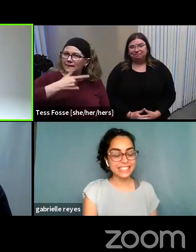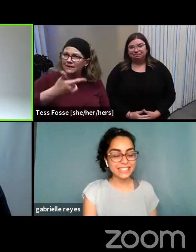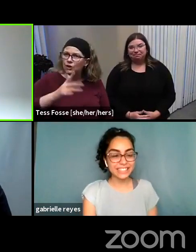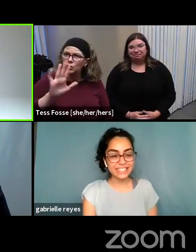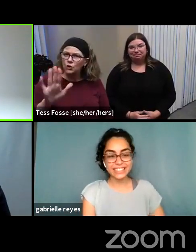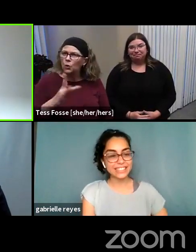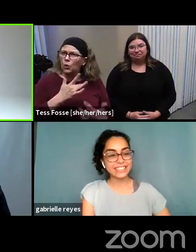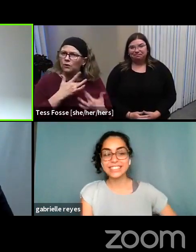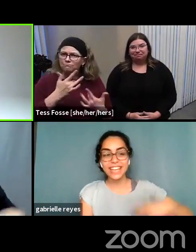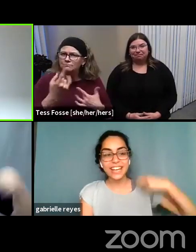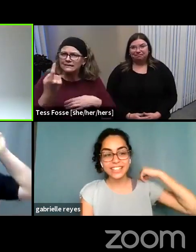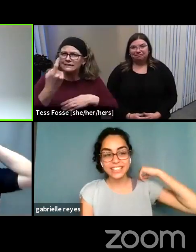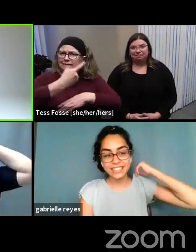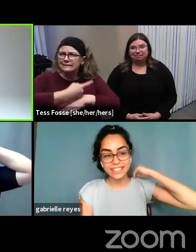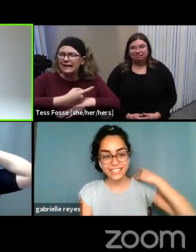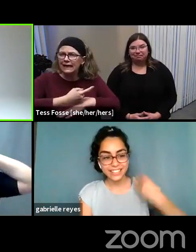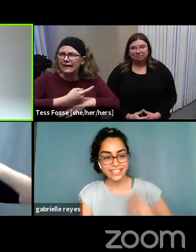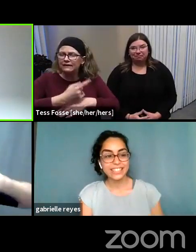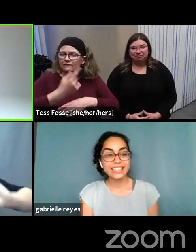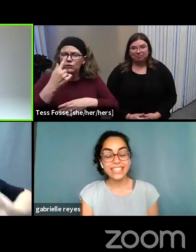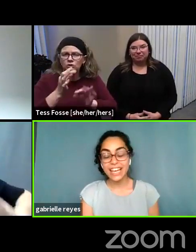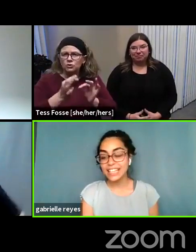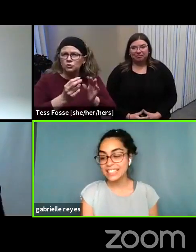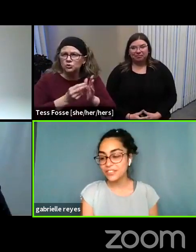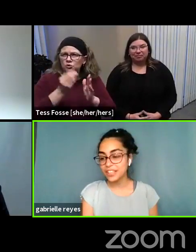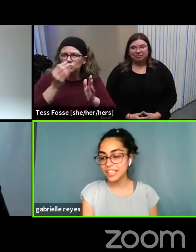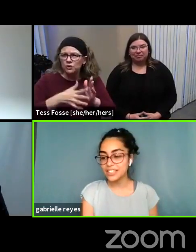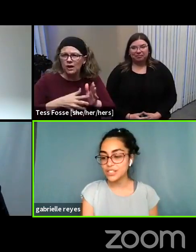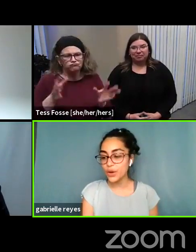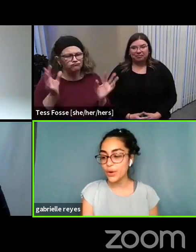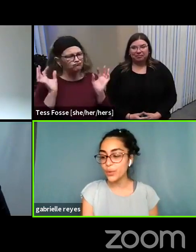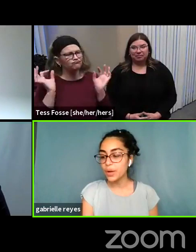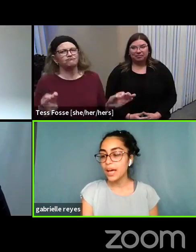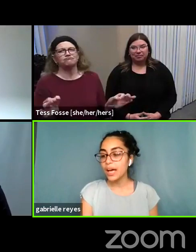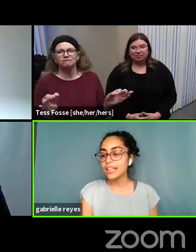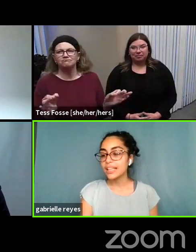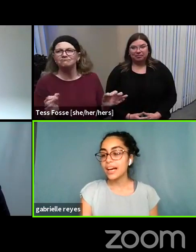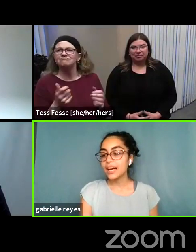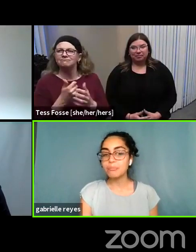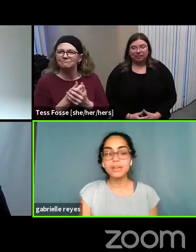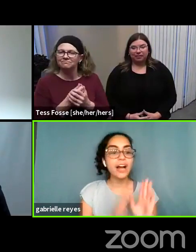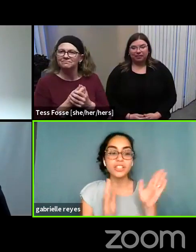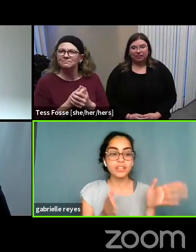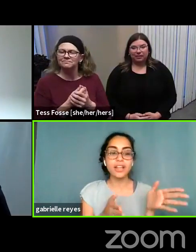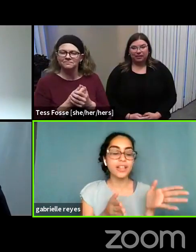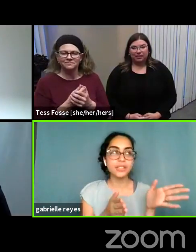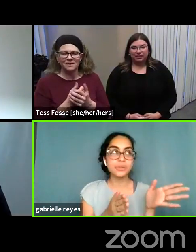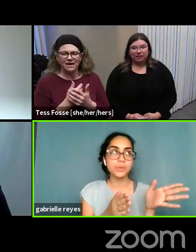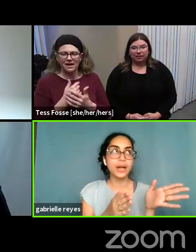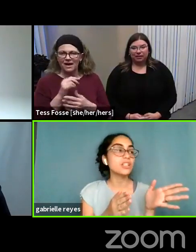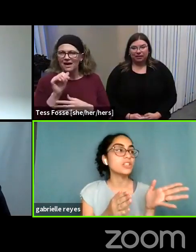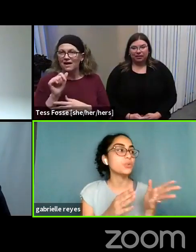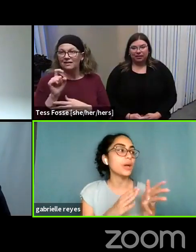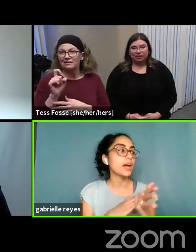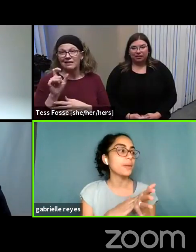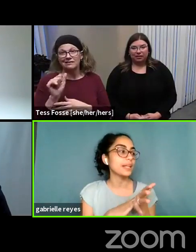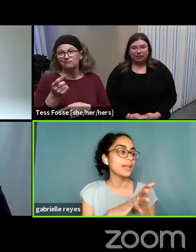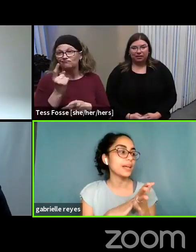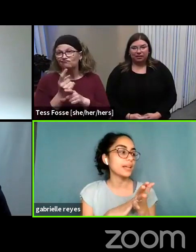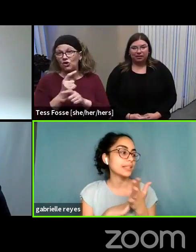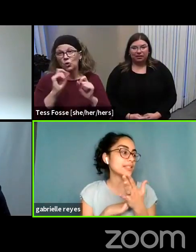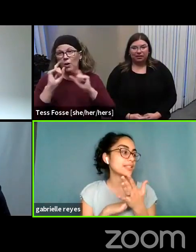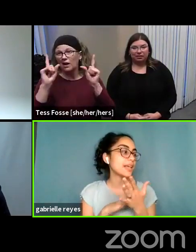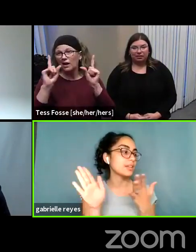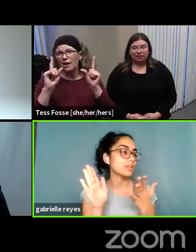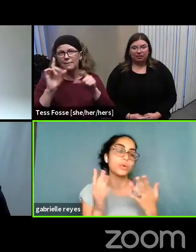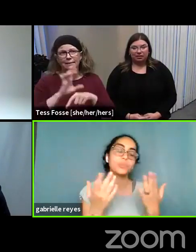in the life of American Sign Language? Yeah, definitely. So Alexa was right. You wake up at